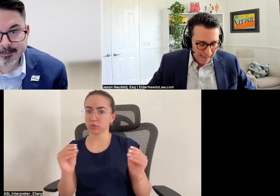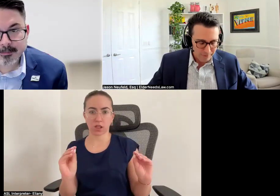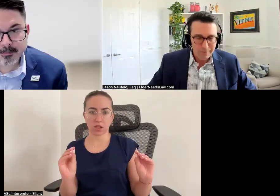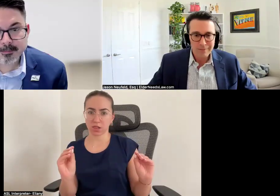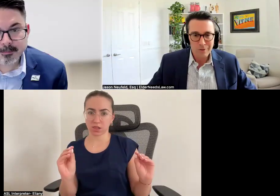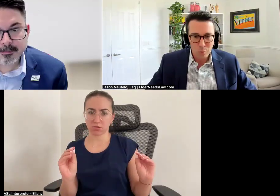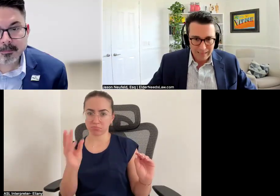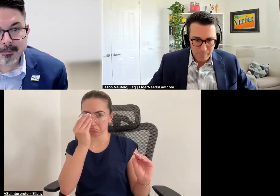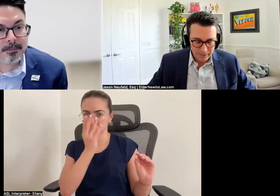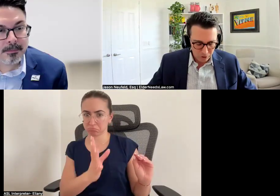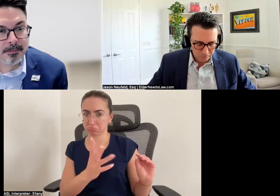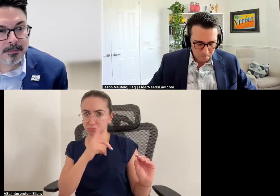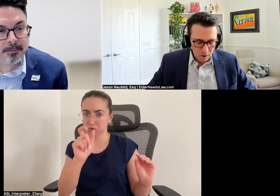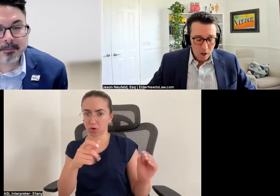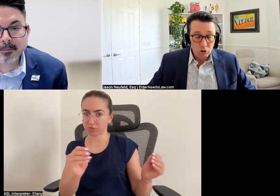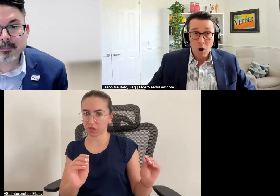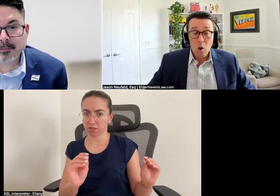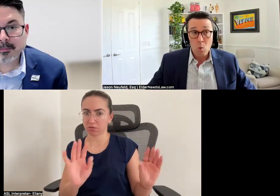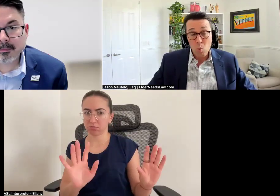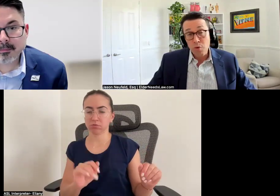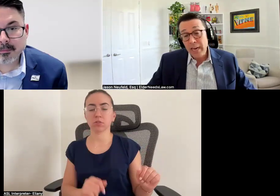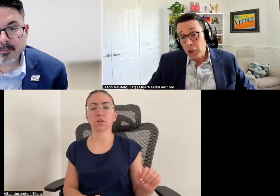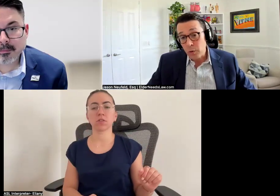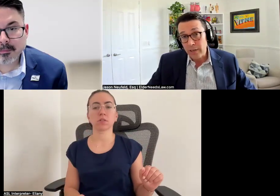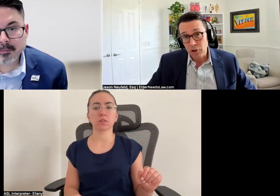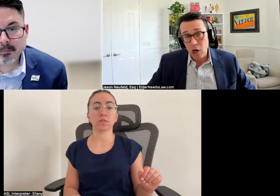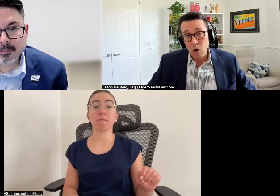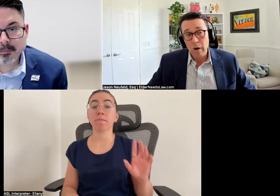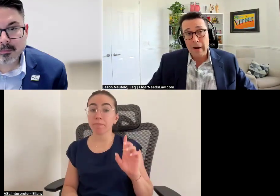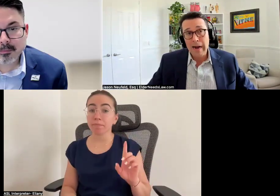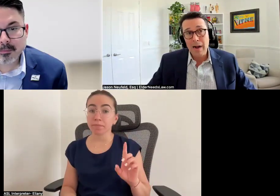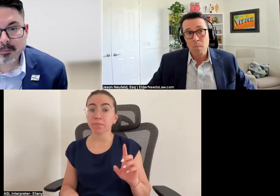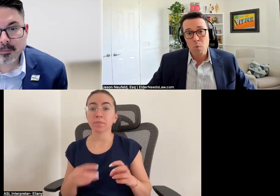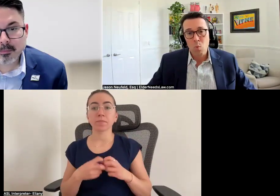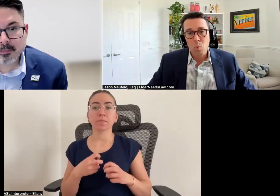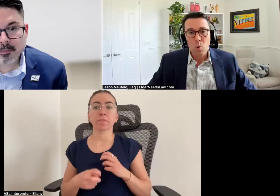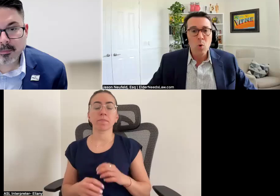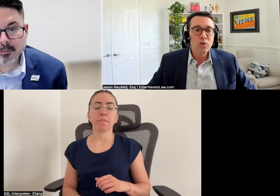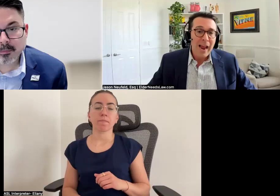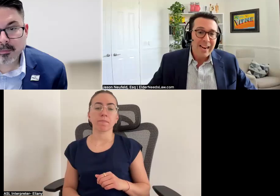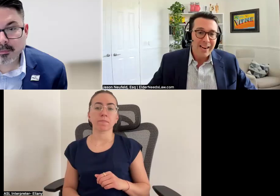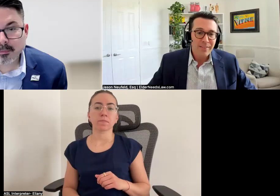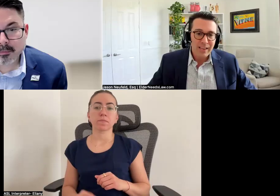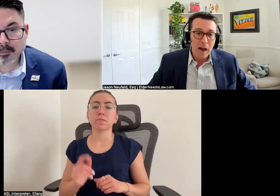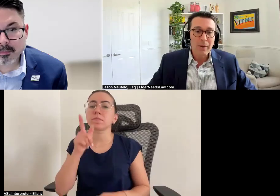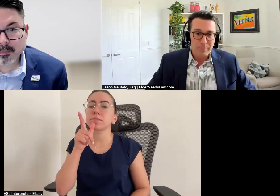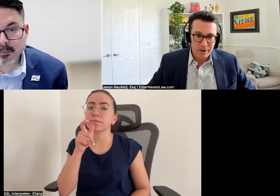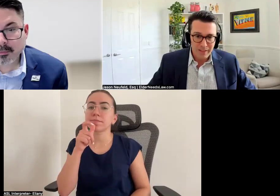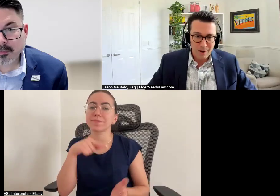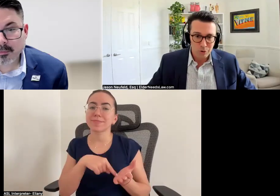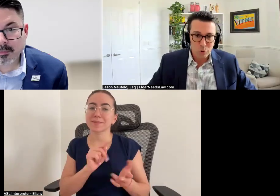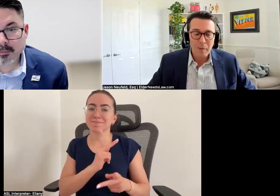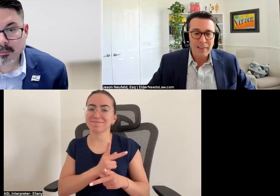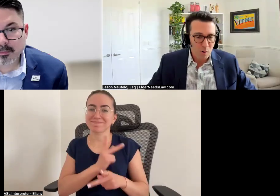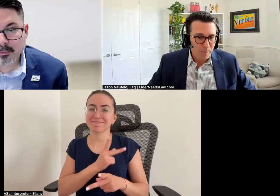start with that basis. So the issue is though, who's paying the upkeep of